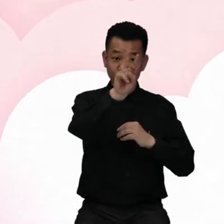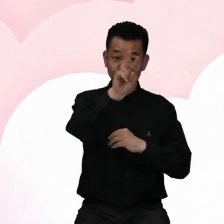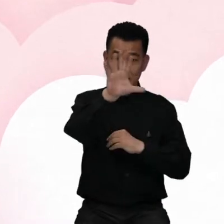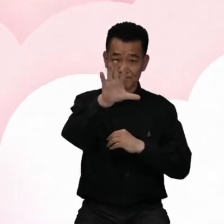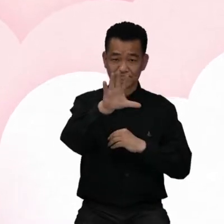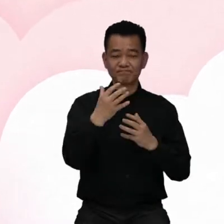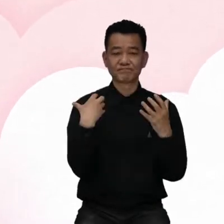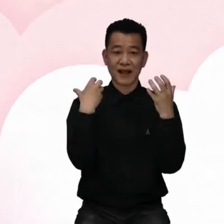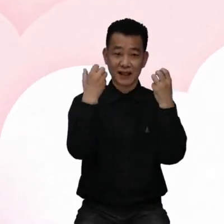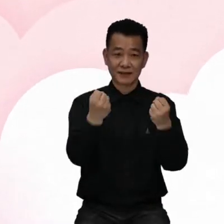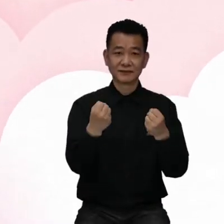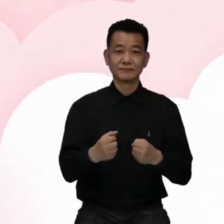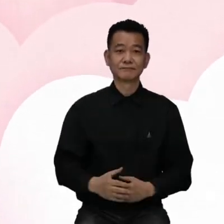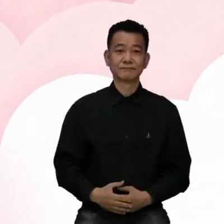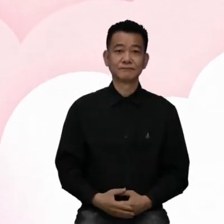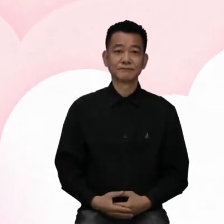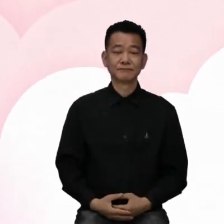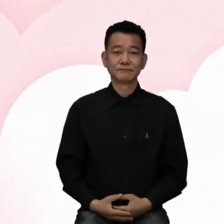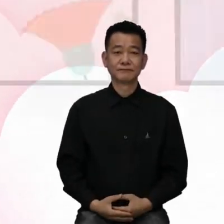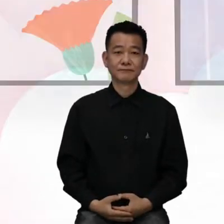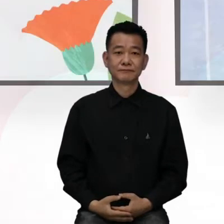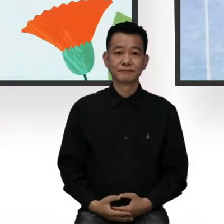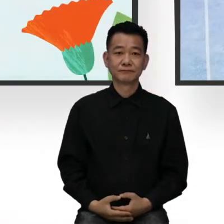Article 25. Health.